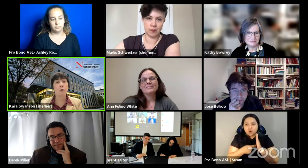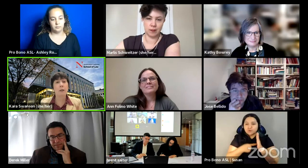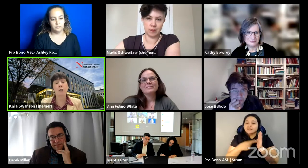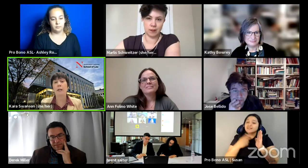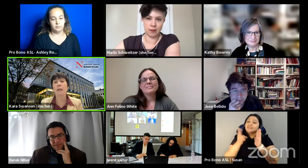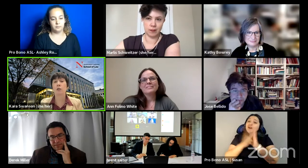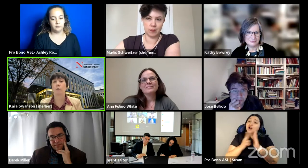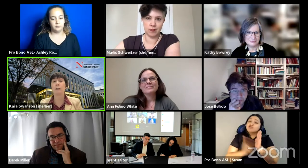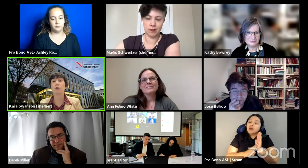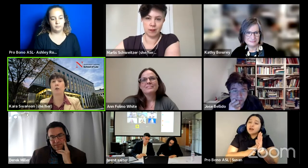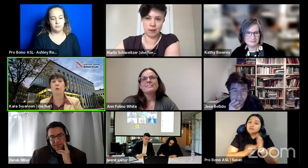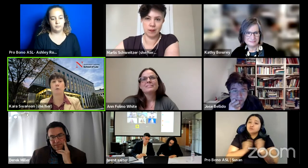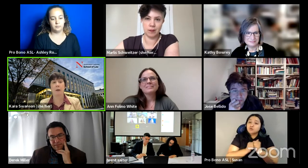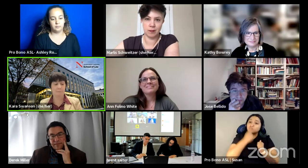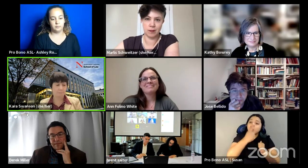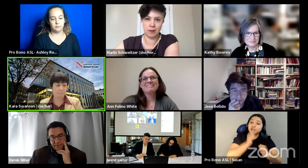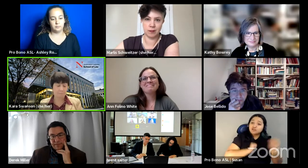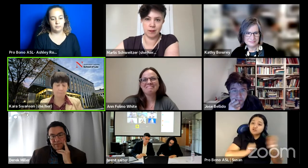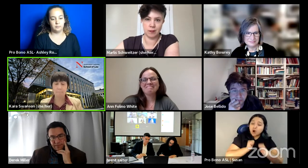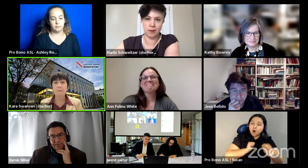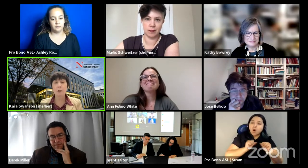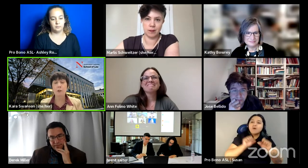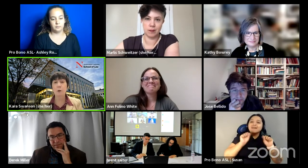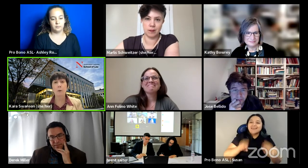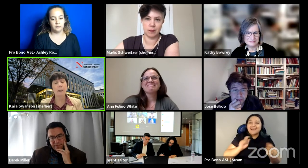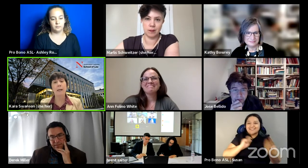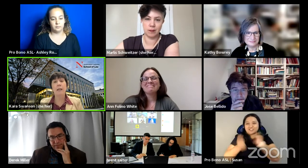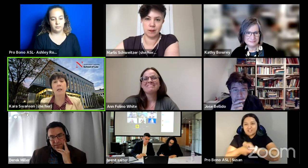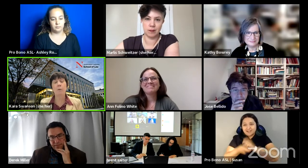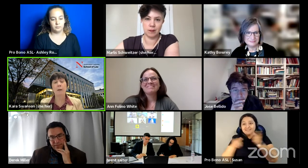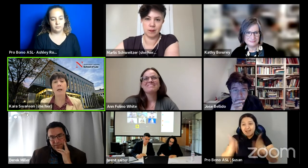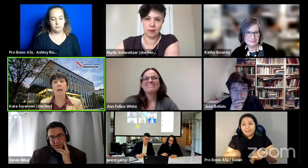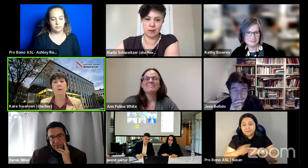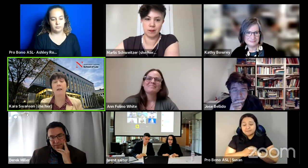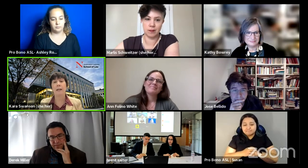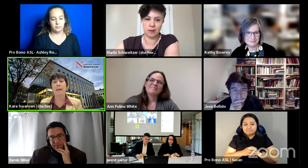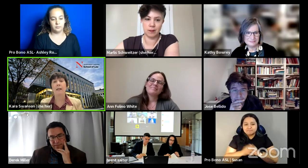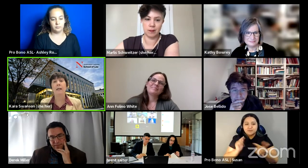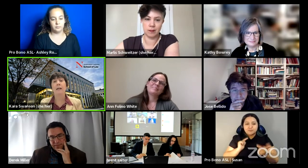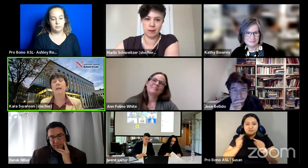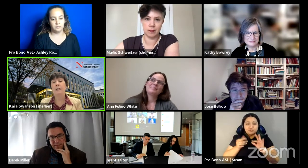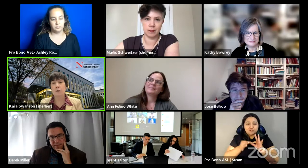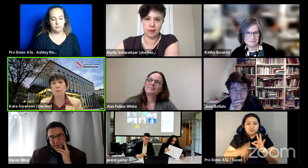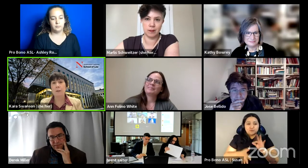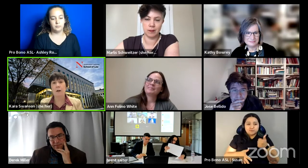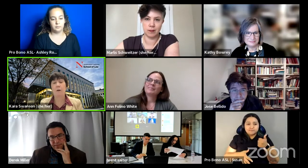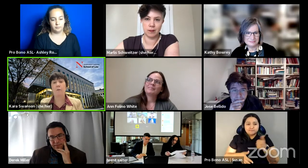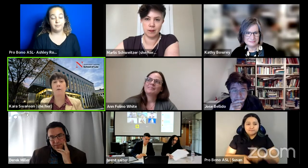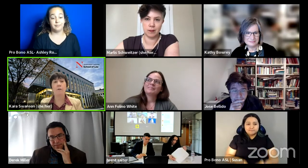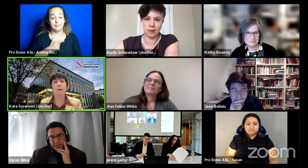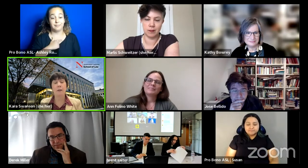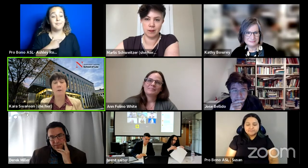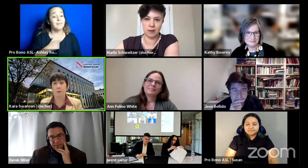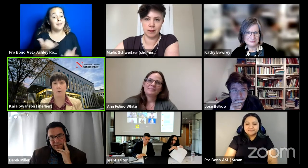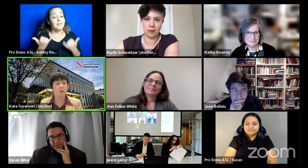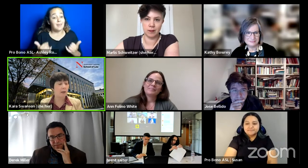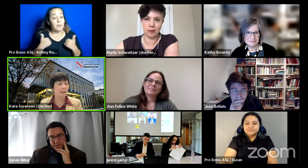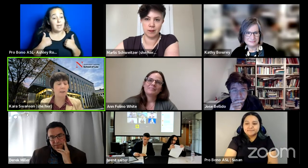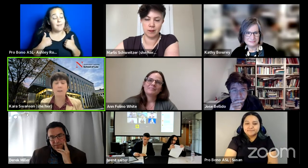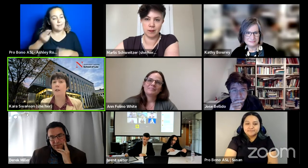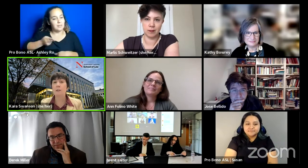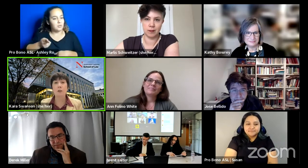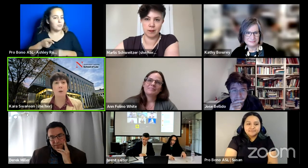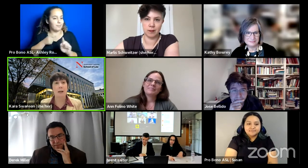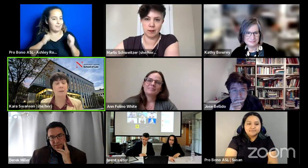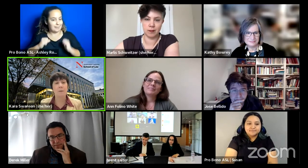particular show can change during the show's run. So here we have a history of theater that